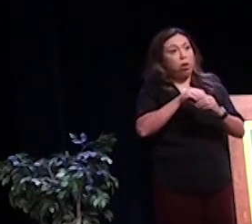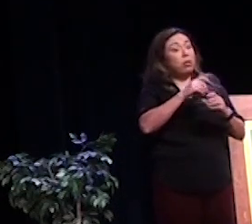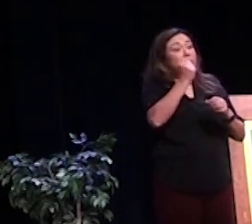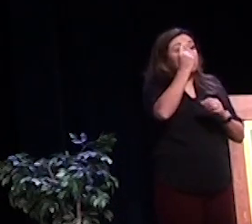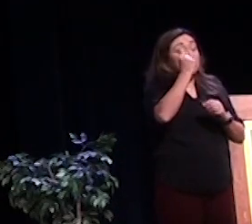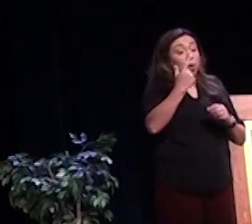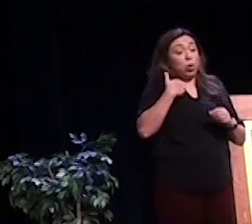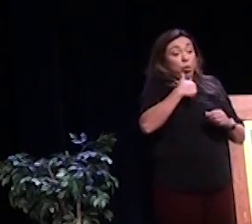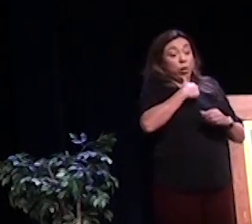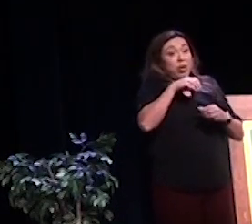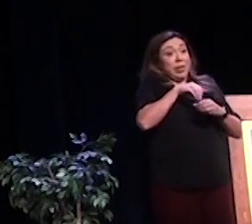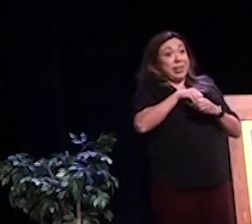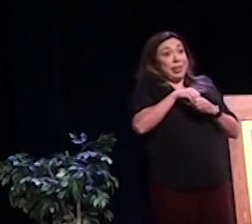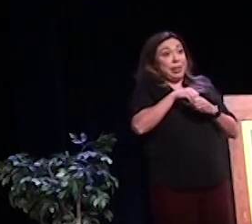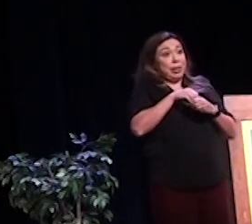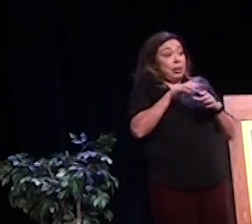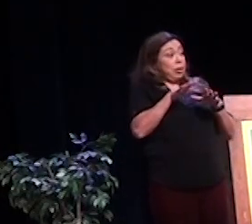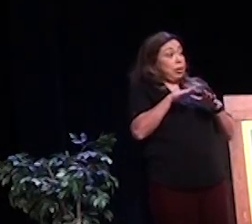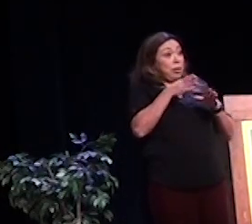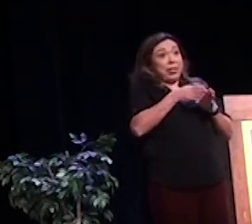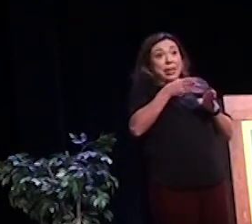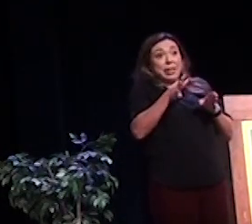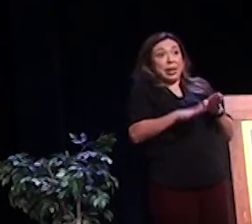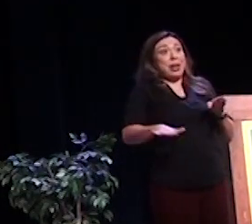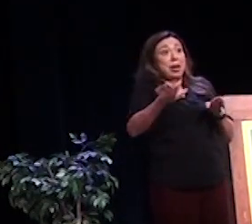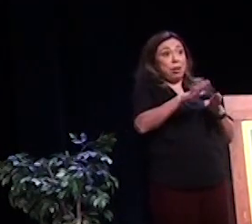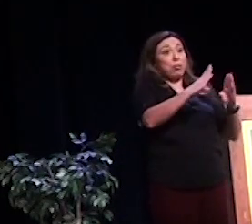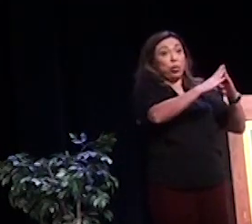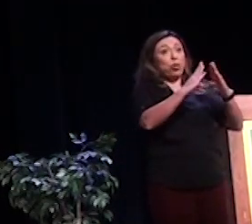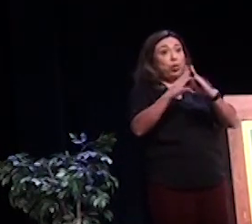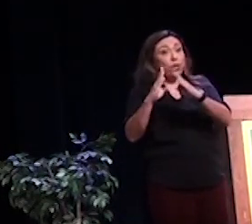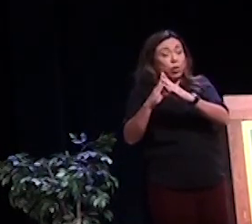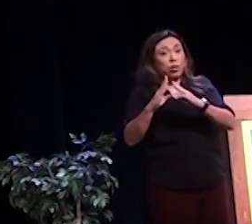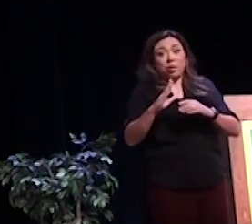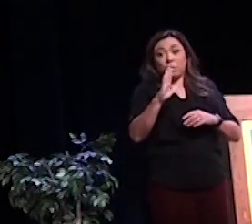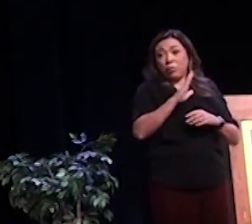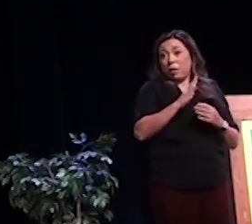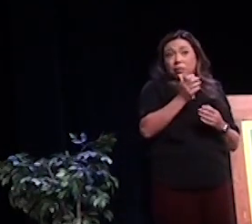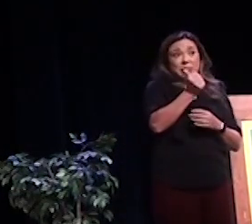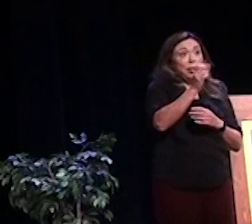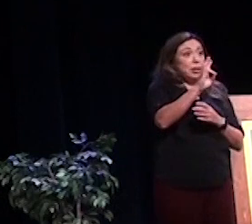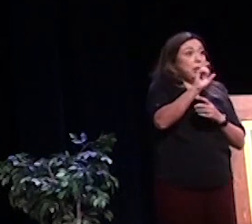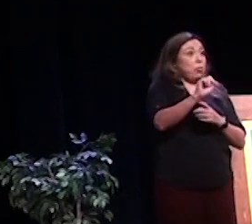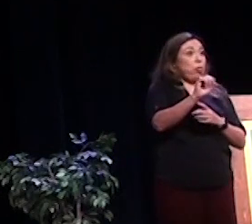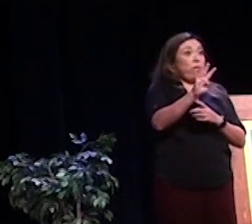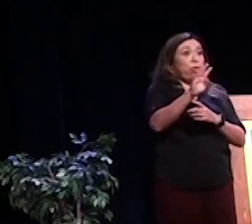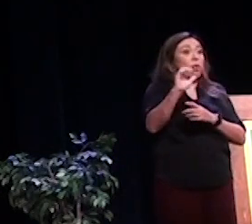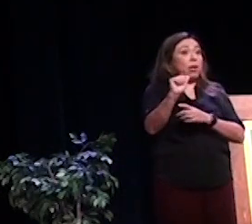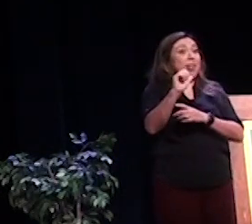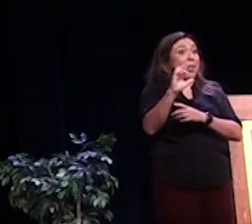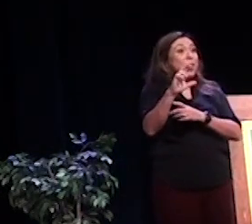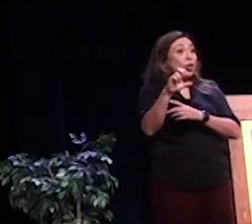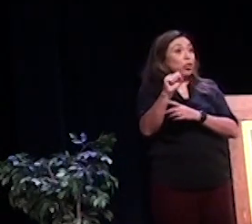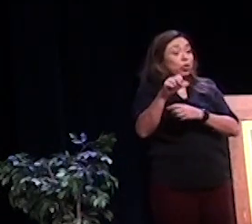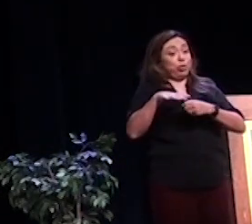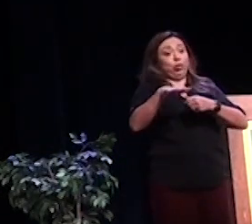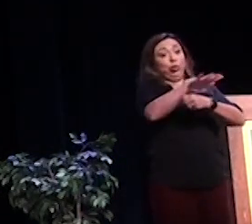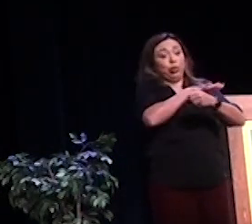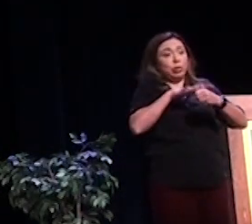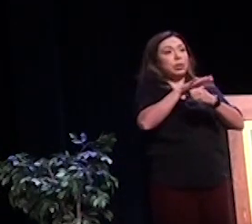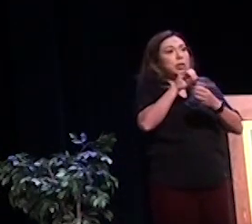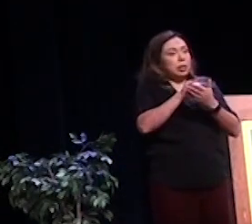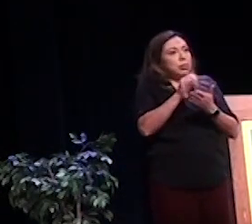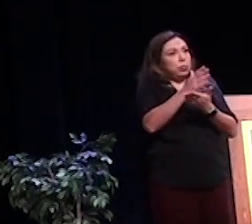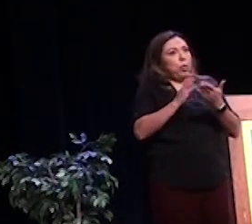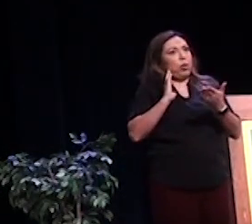neighborhood, and we're a big part of that neighborhood, 17.4 acres. So we definitely need to be part of the